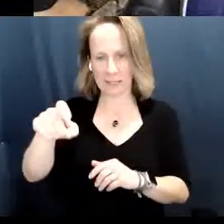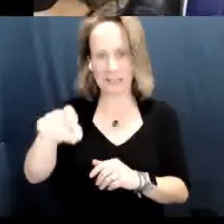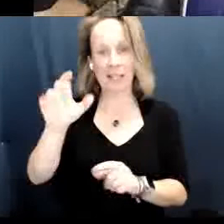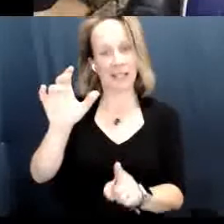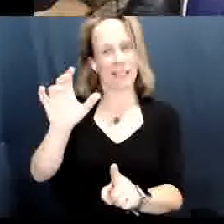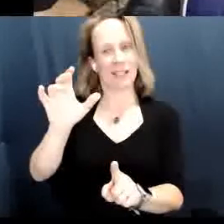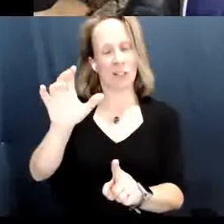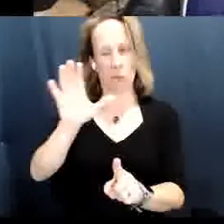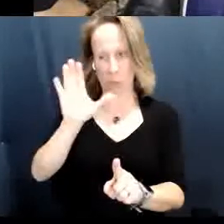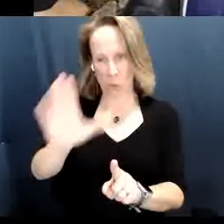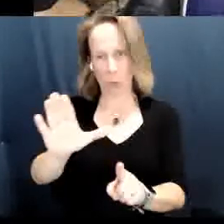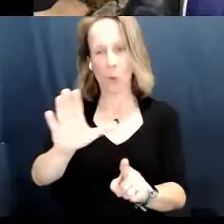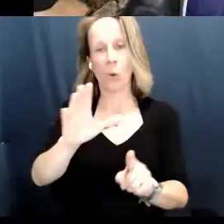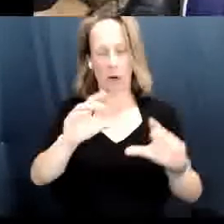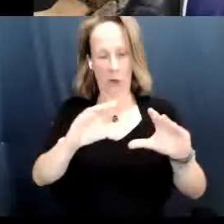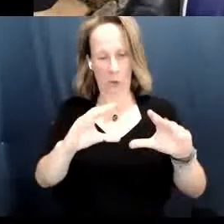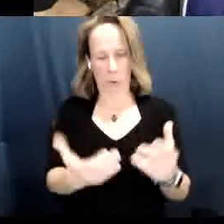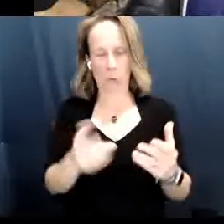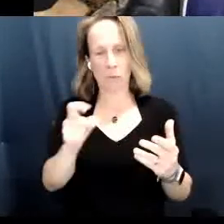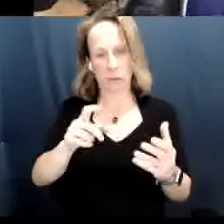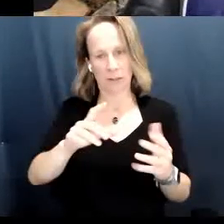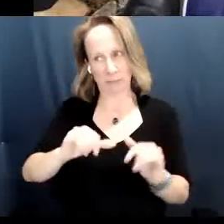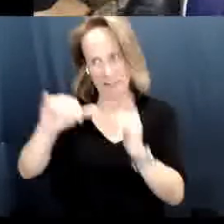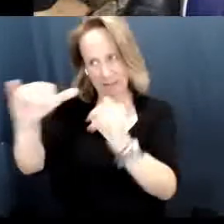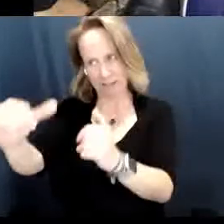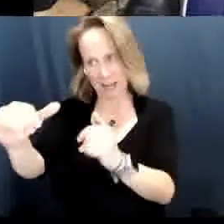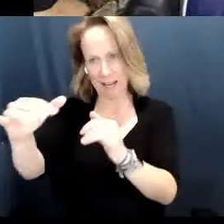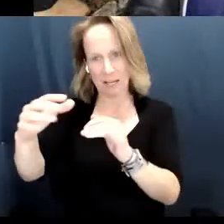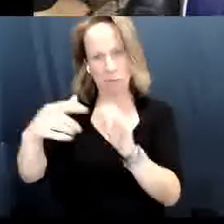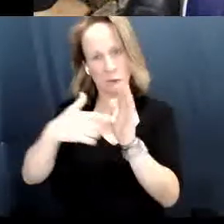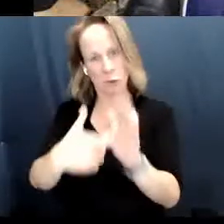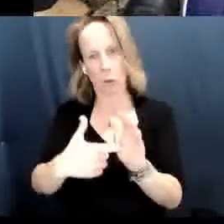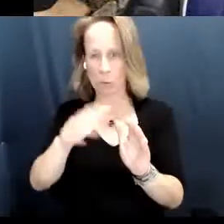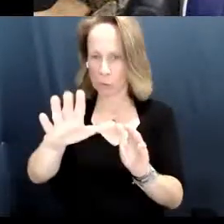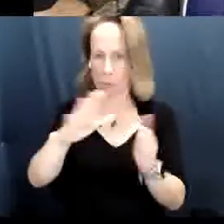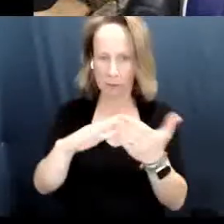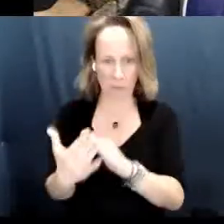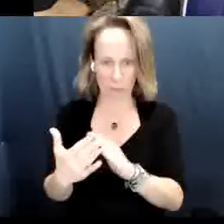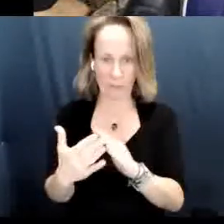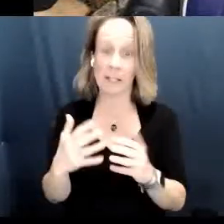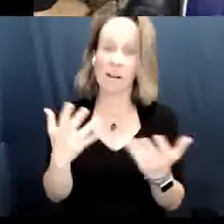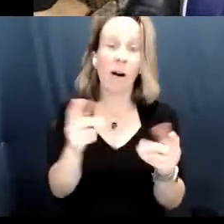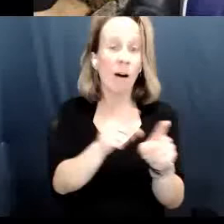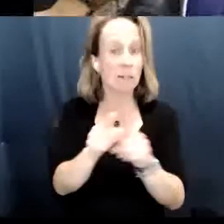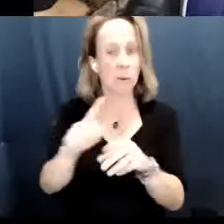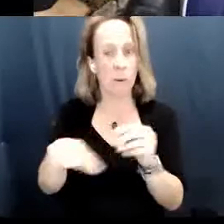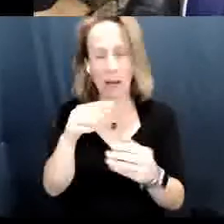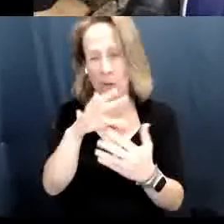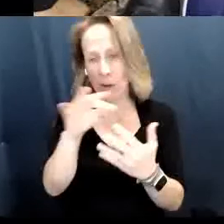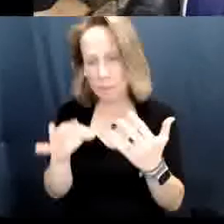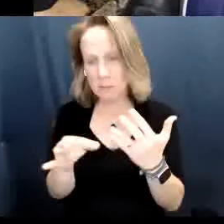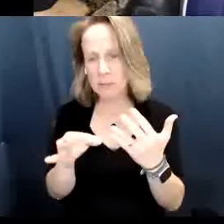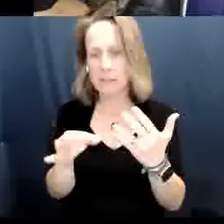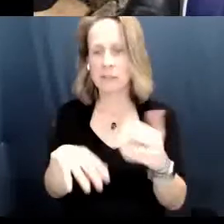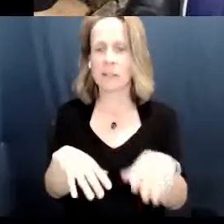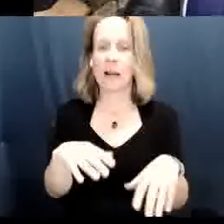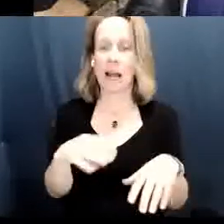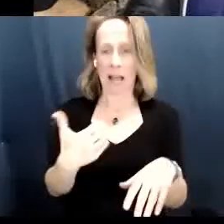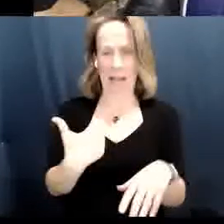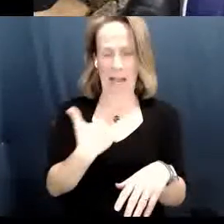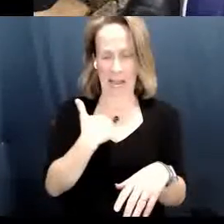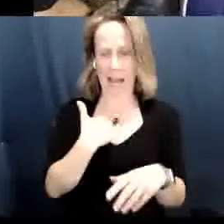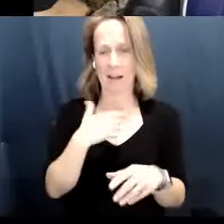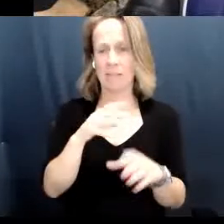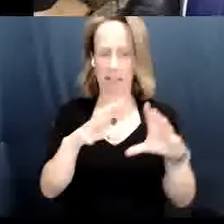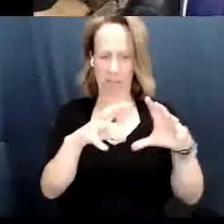should look and function. It's also about options. Having population-specific options could be healing for